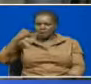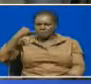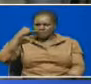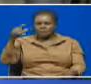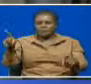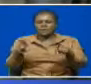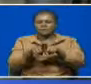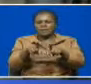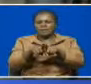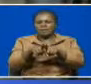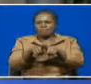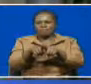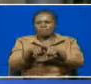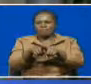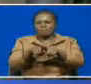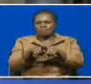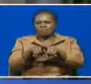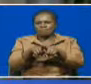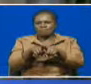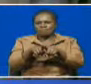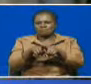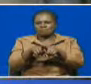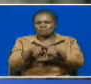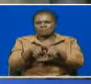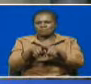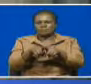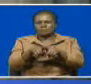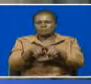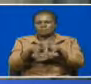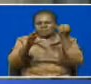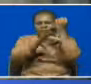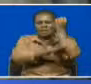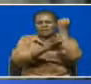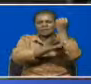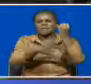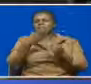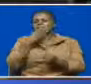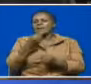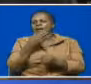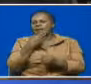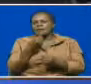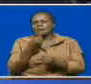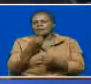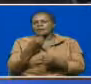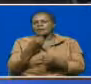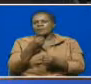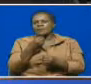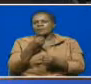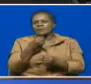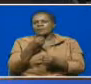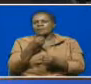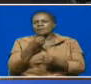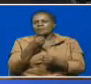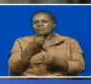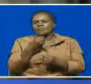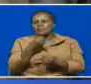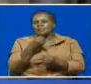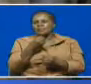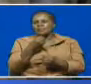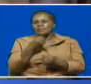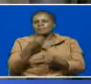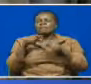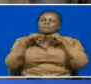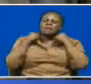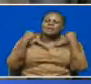course, across countrymen. Oh, it's AKA countryman, but it's Joseph Kabochi, who is jack of all trades,